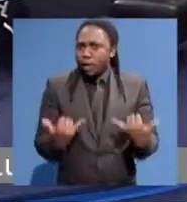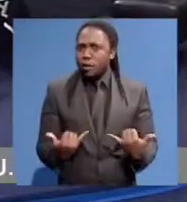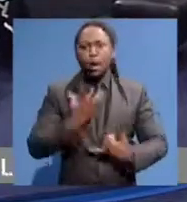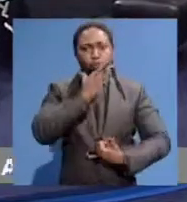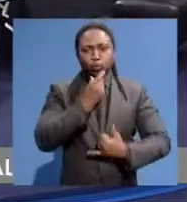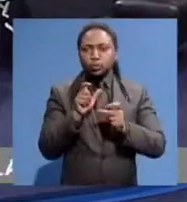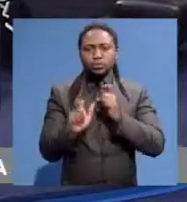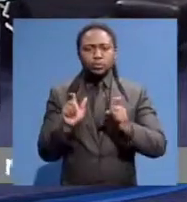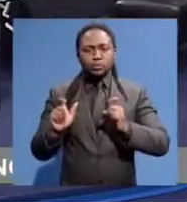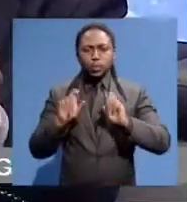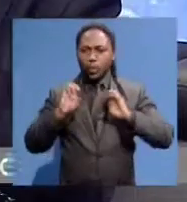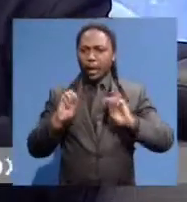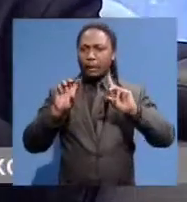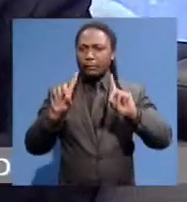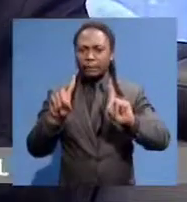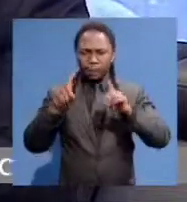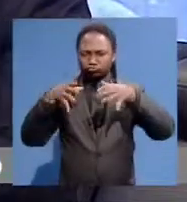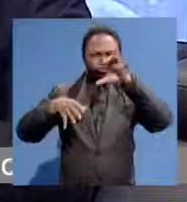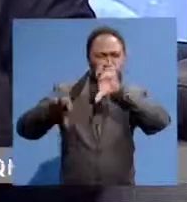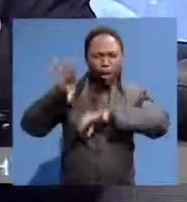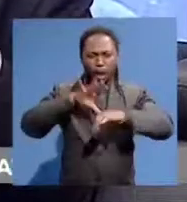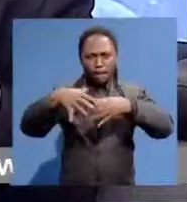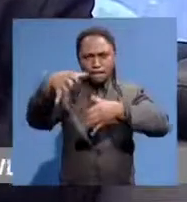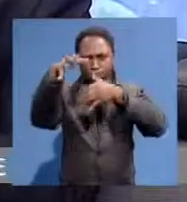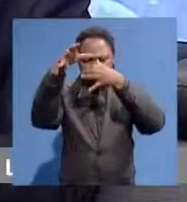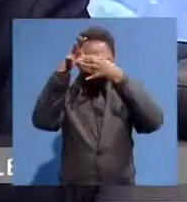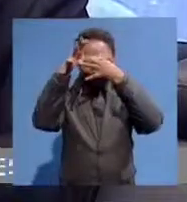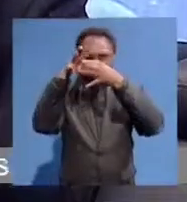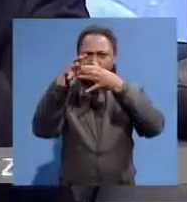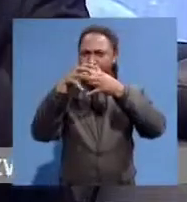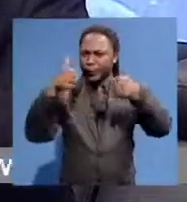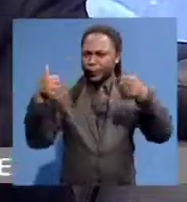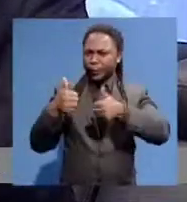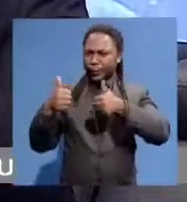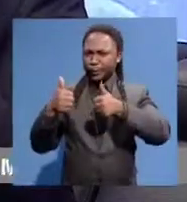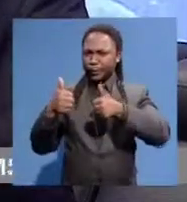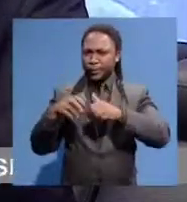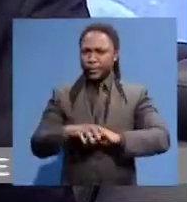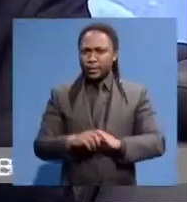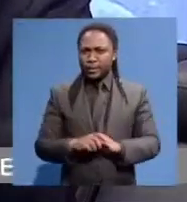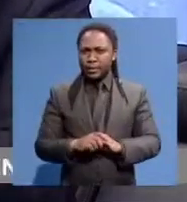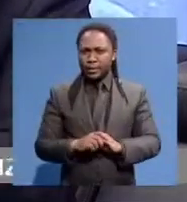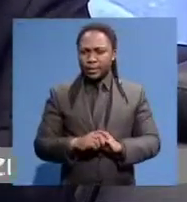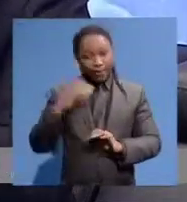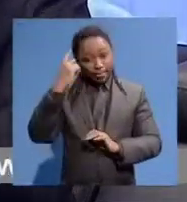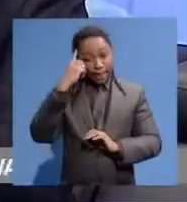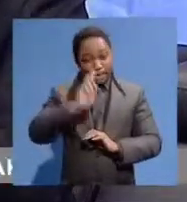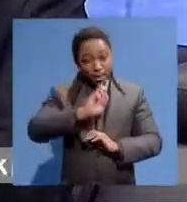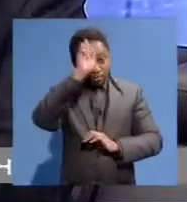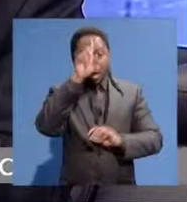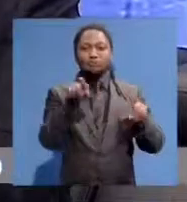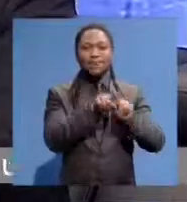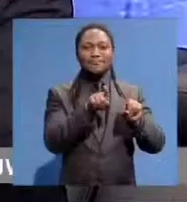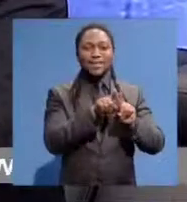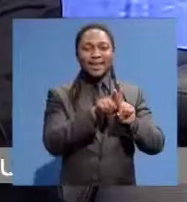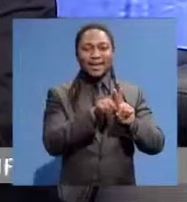powered education, scientists, and everything that you could imagine about them? Madiba now has left it to all of us and